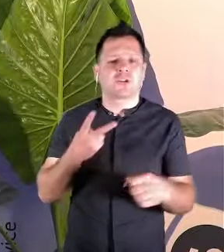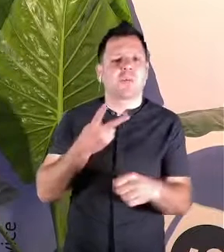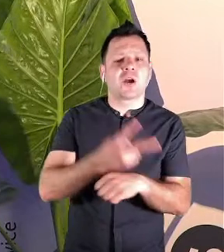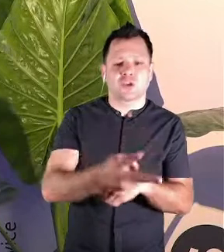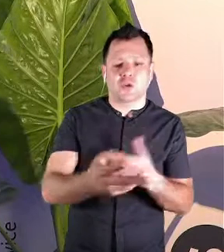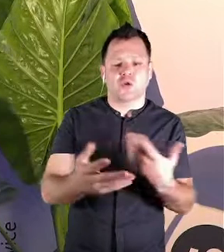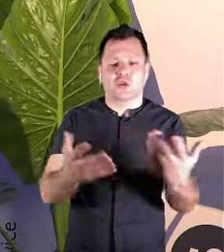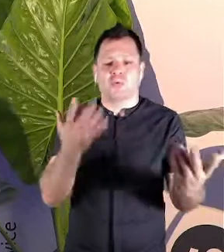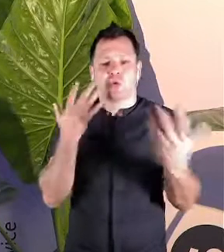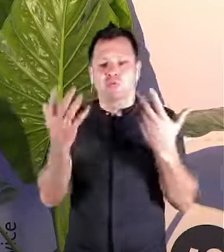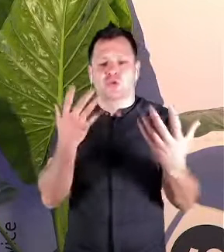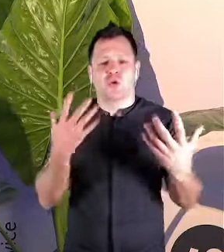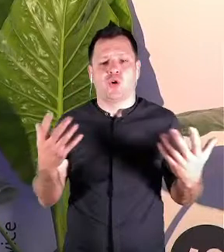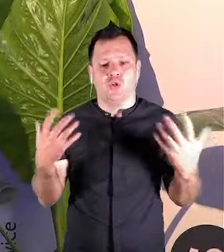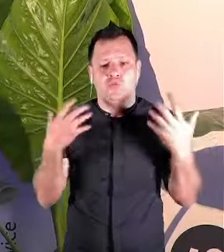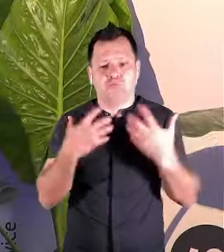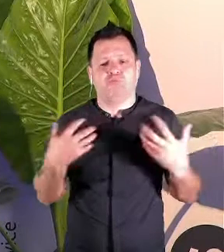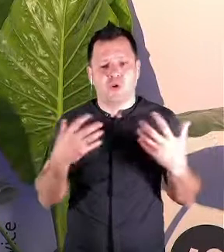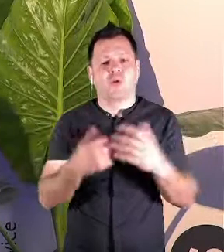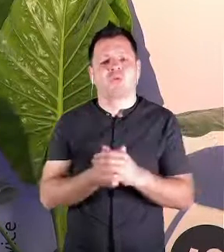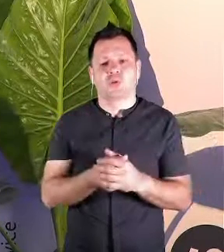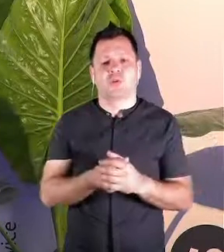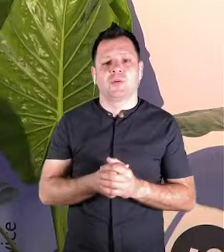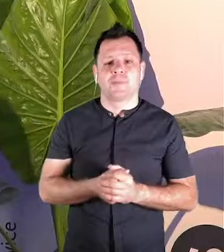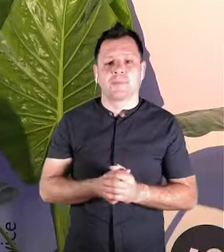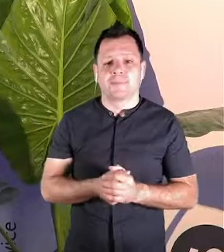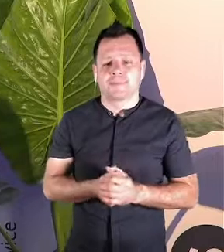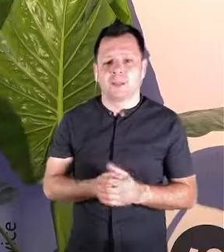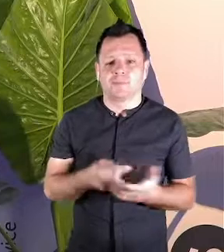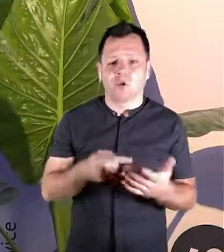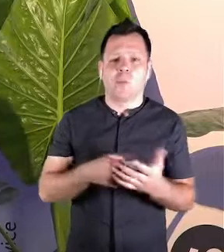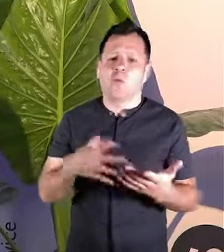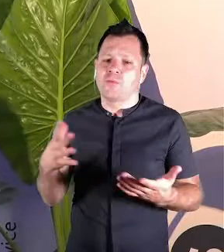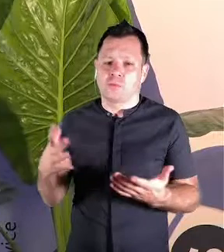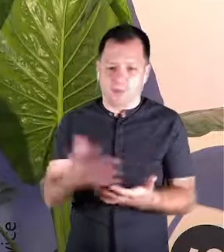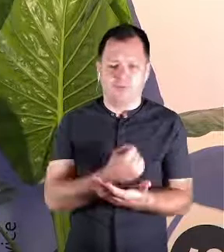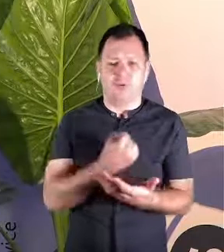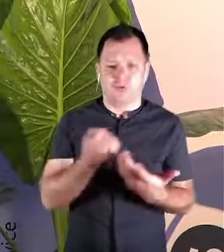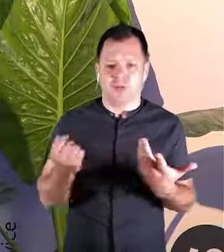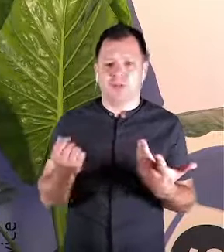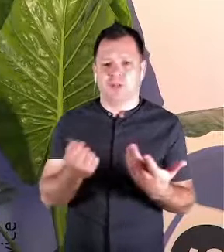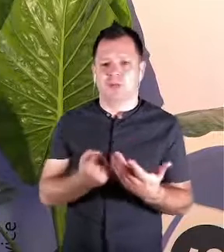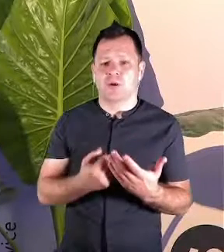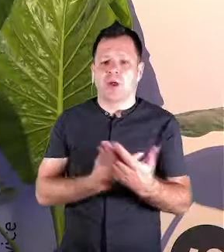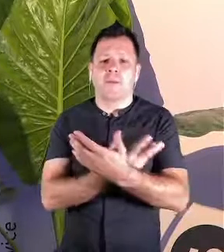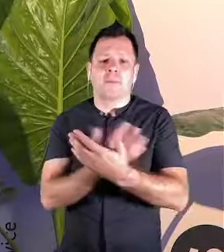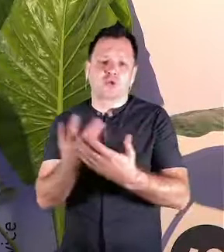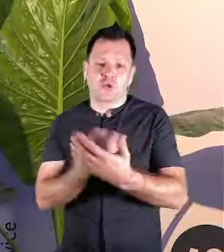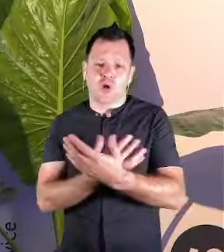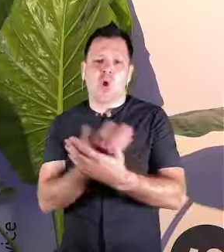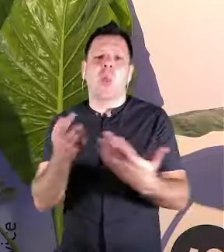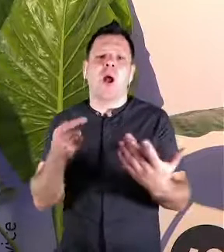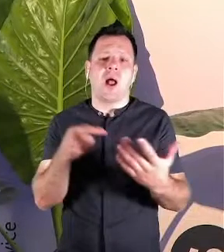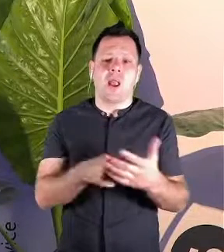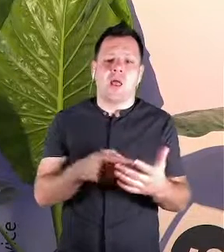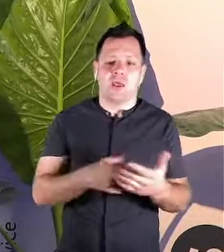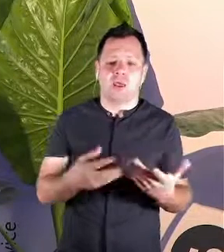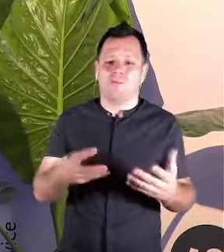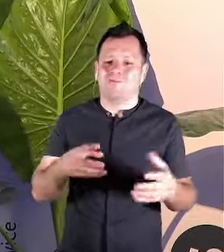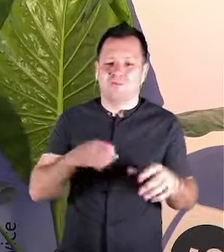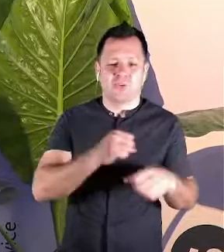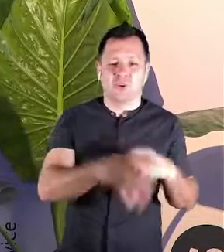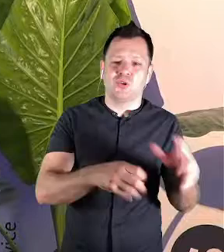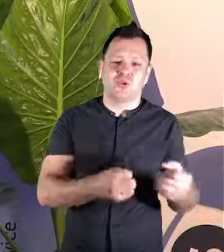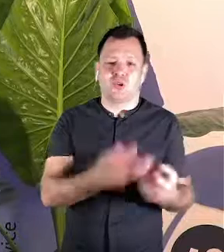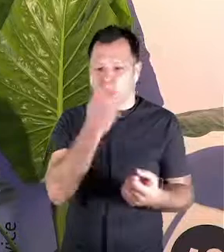all the nature you want, unless you don't harm it, unless you don't put any rubbish and so on. But you can tent everywhere, you can use